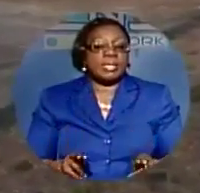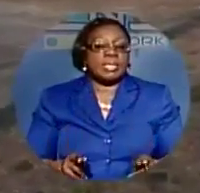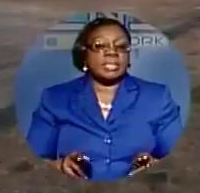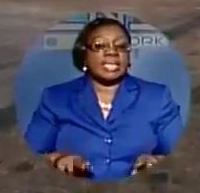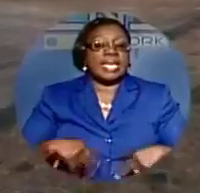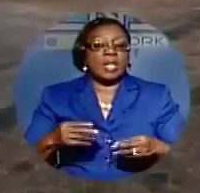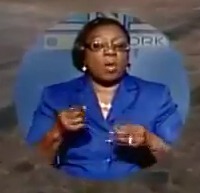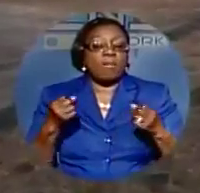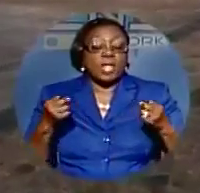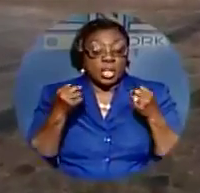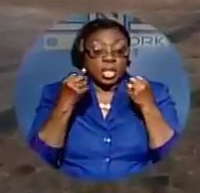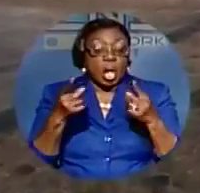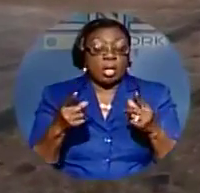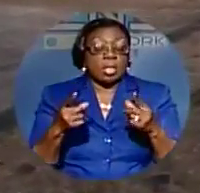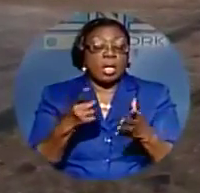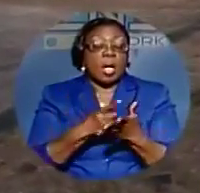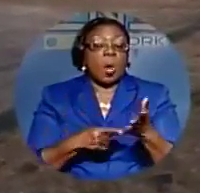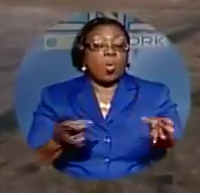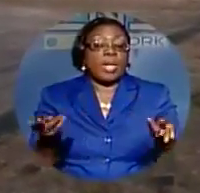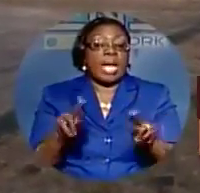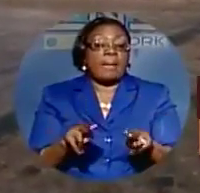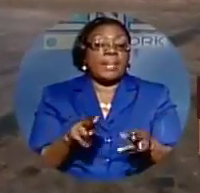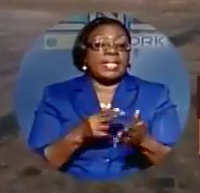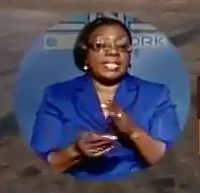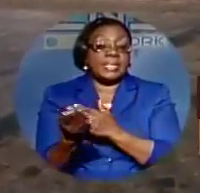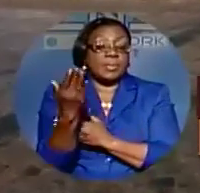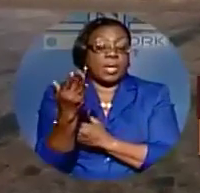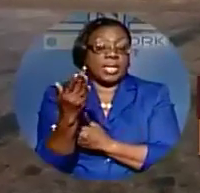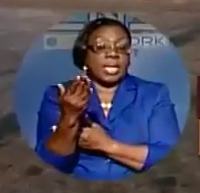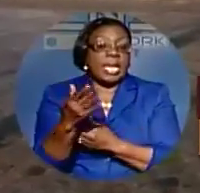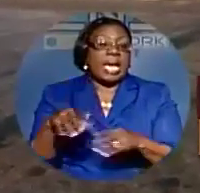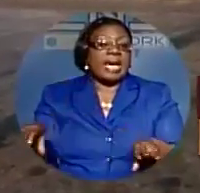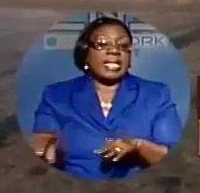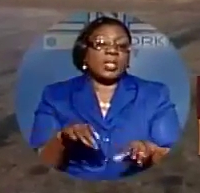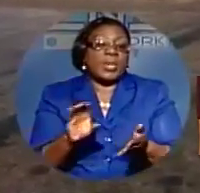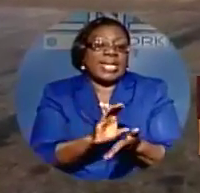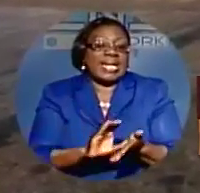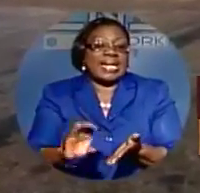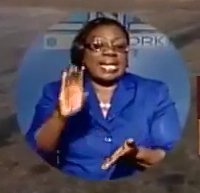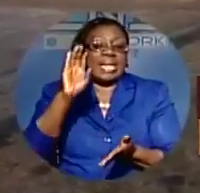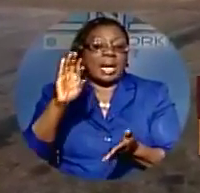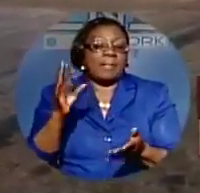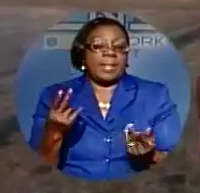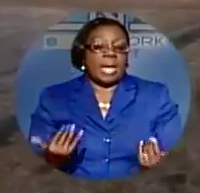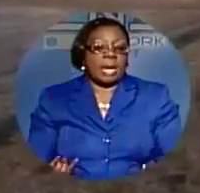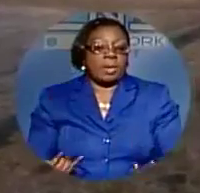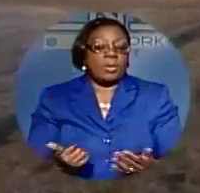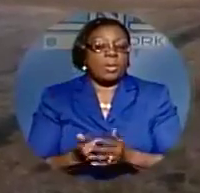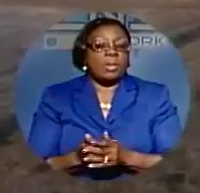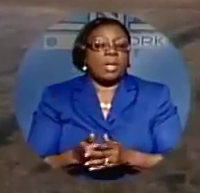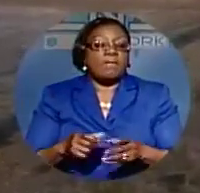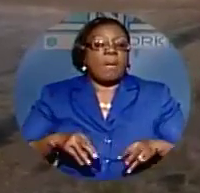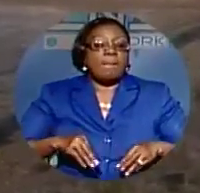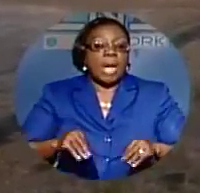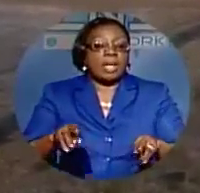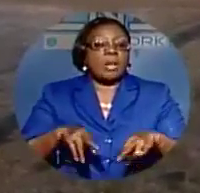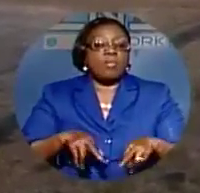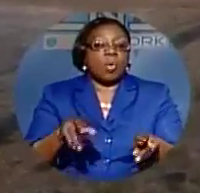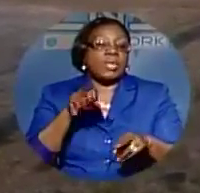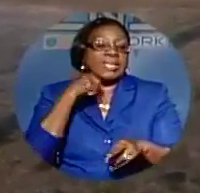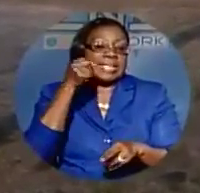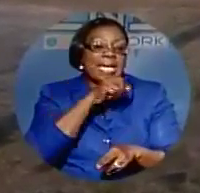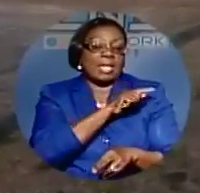the shock of what happened in this community, and they're doing their cleanup as well. Reporting from the Malcolm Road West area,